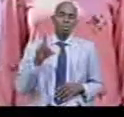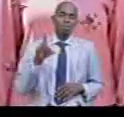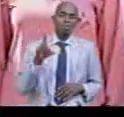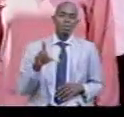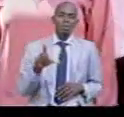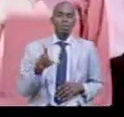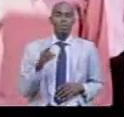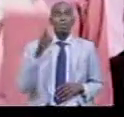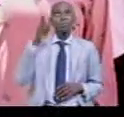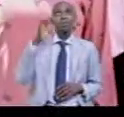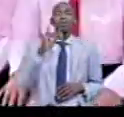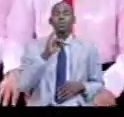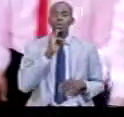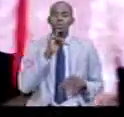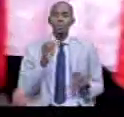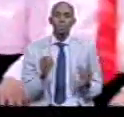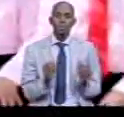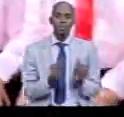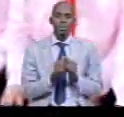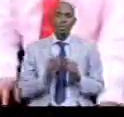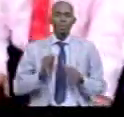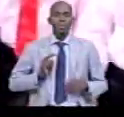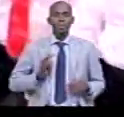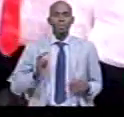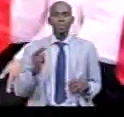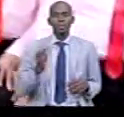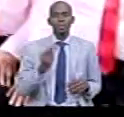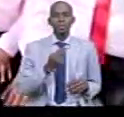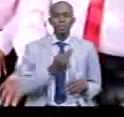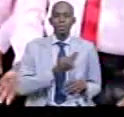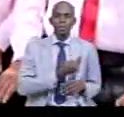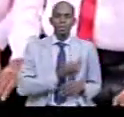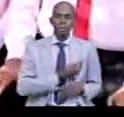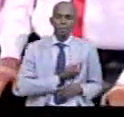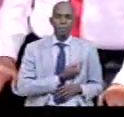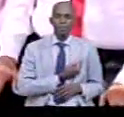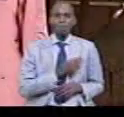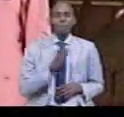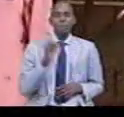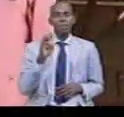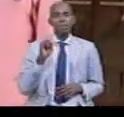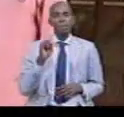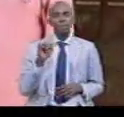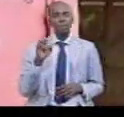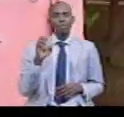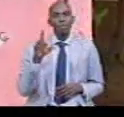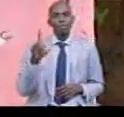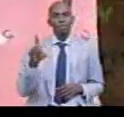Amen.